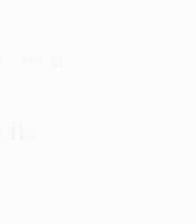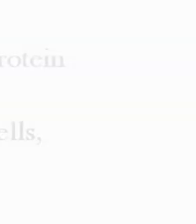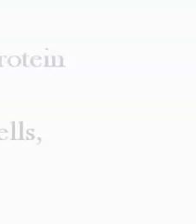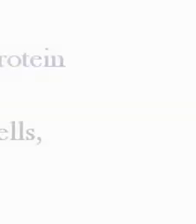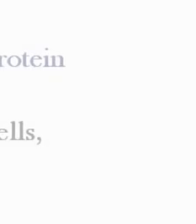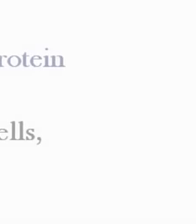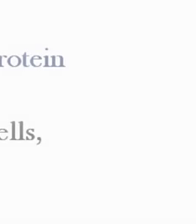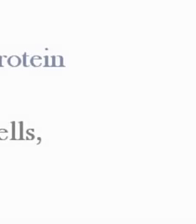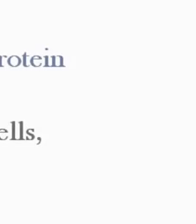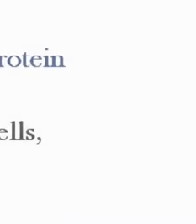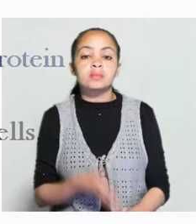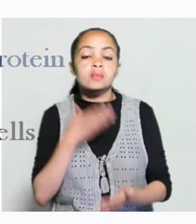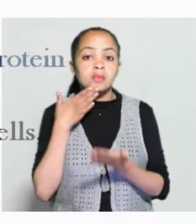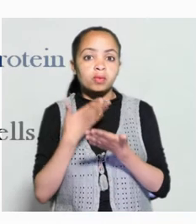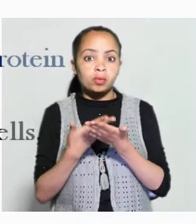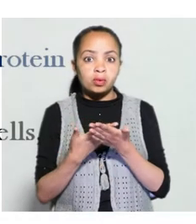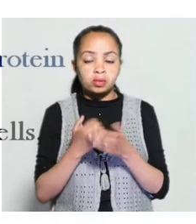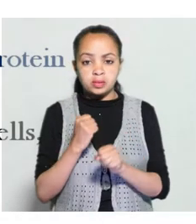Well then,